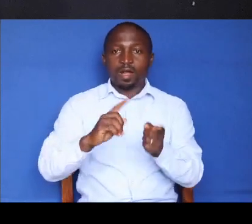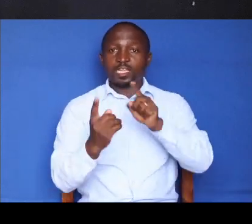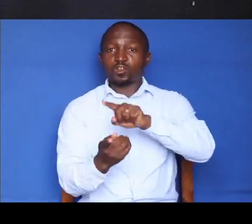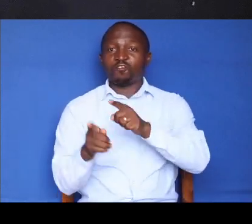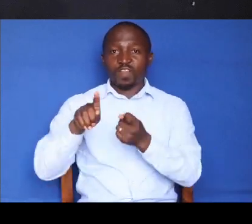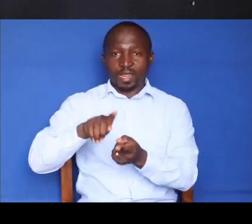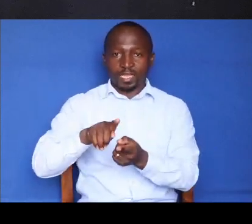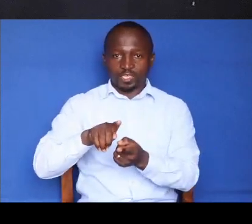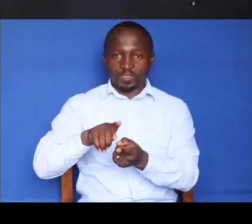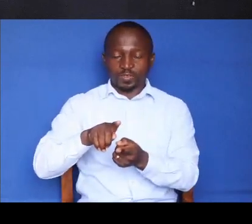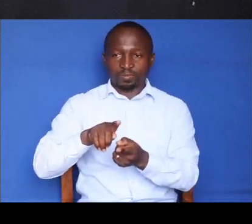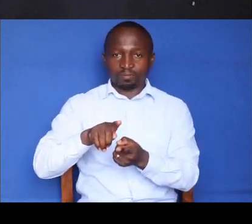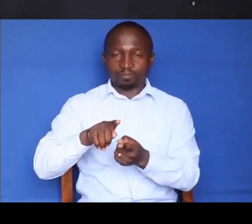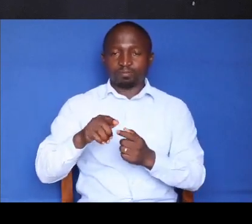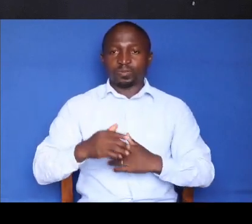rejuvenation.